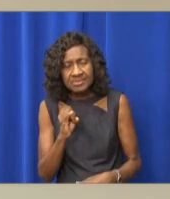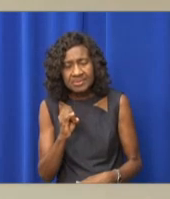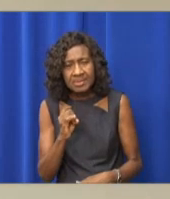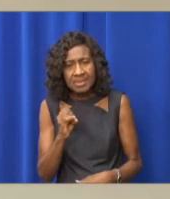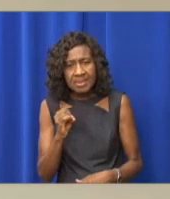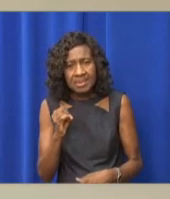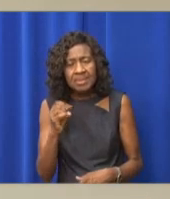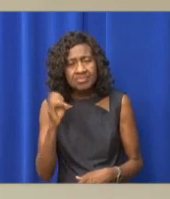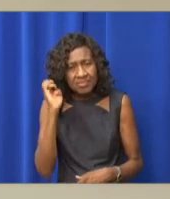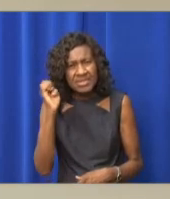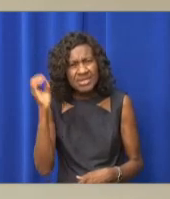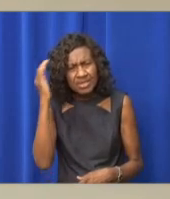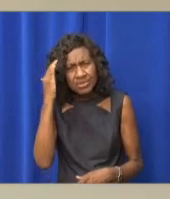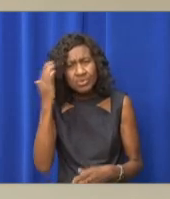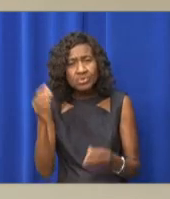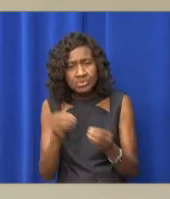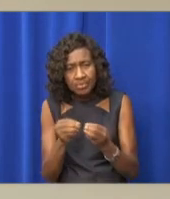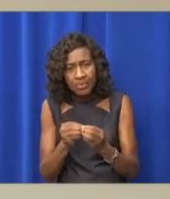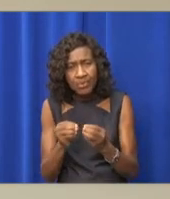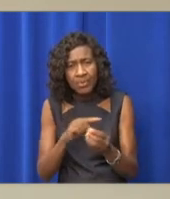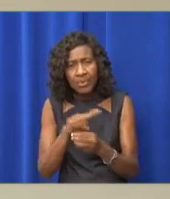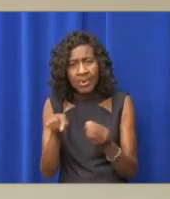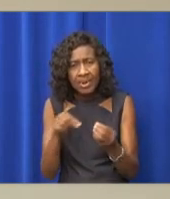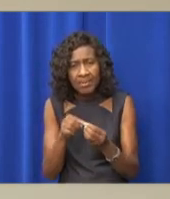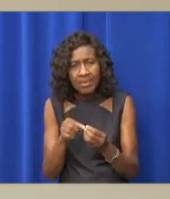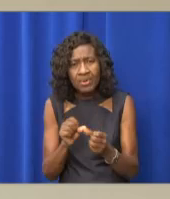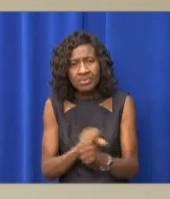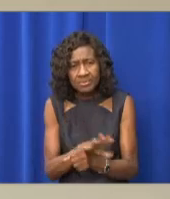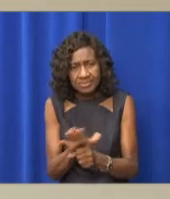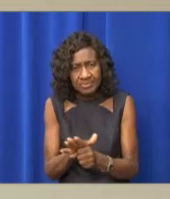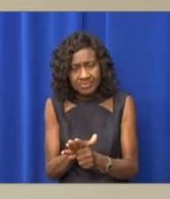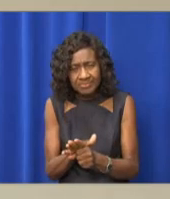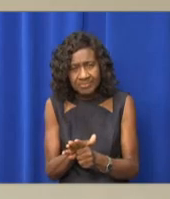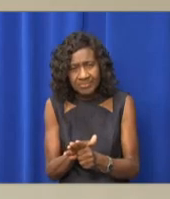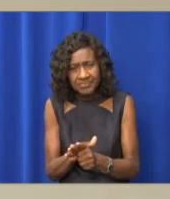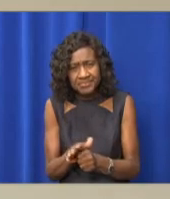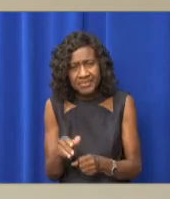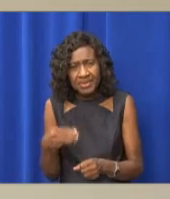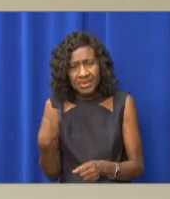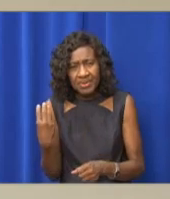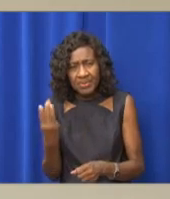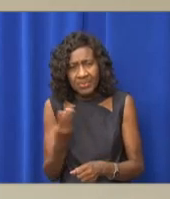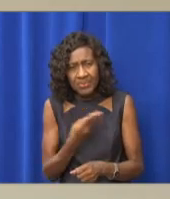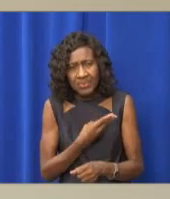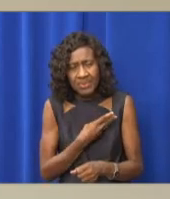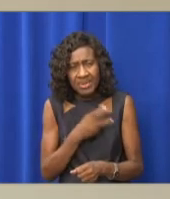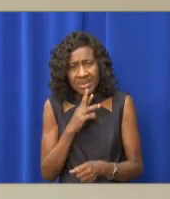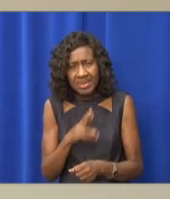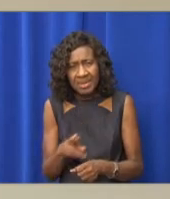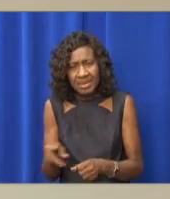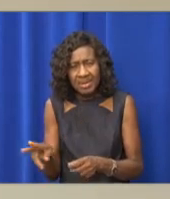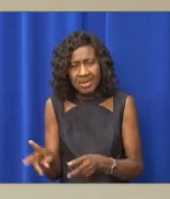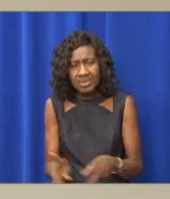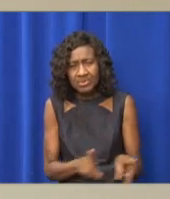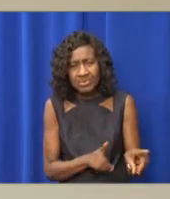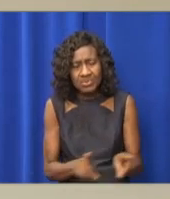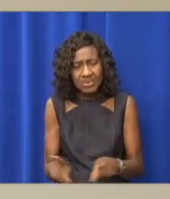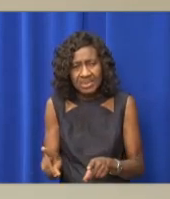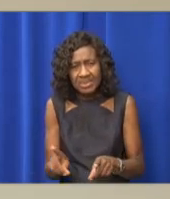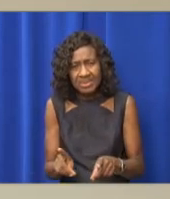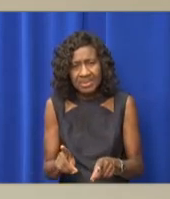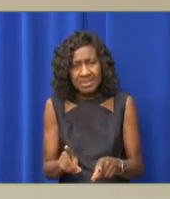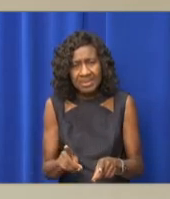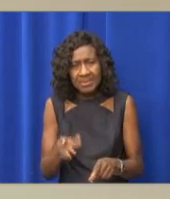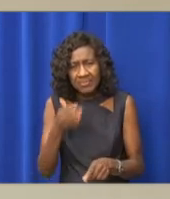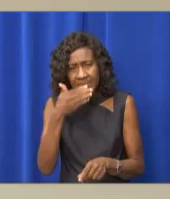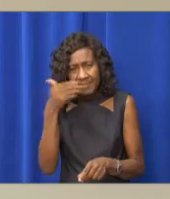That there may be other things going on, but it sounds like we are just operating the best we can with the information we have. Is that a fair